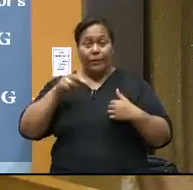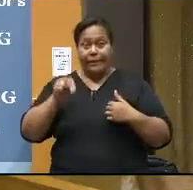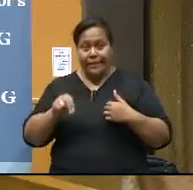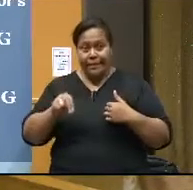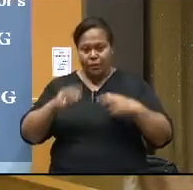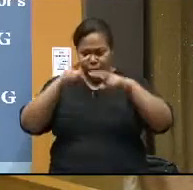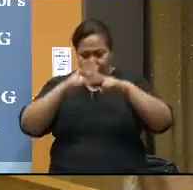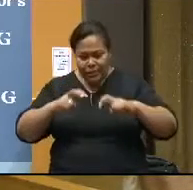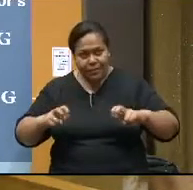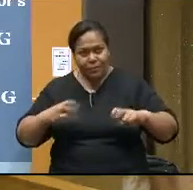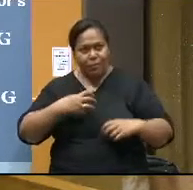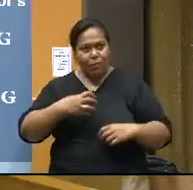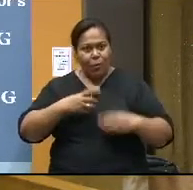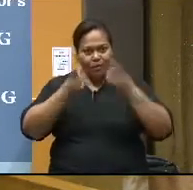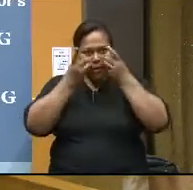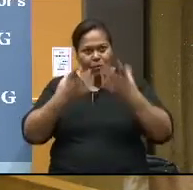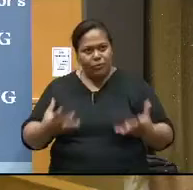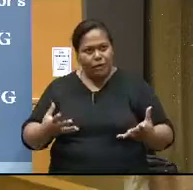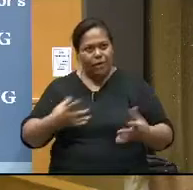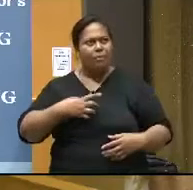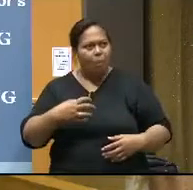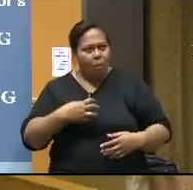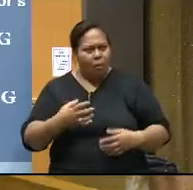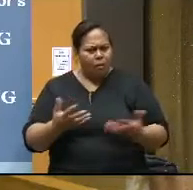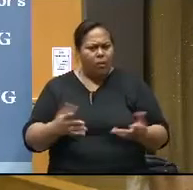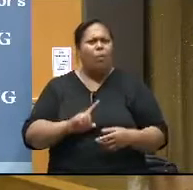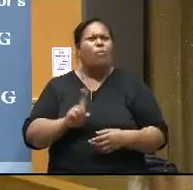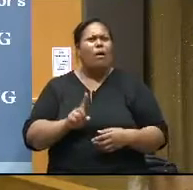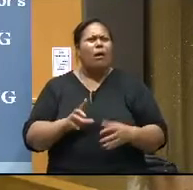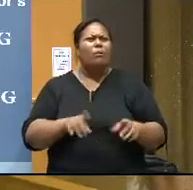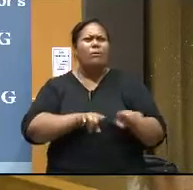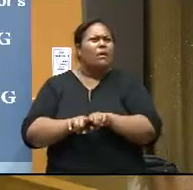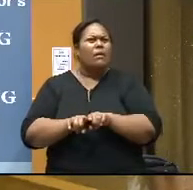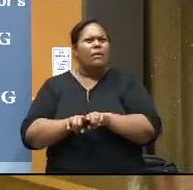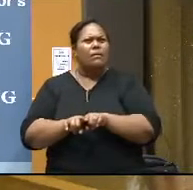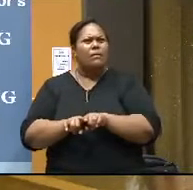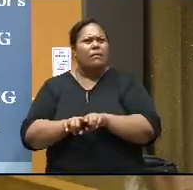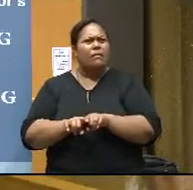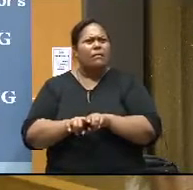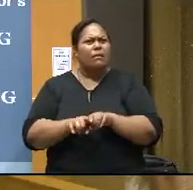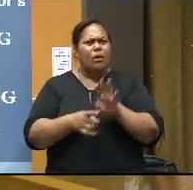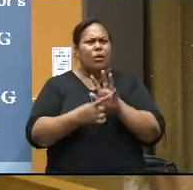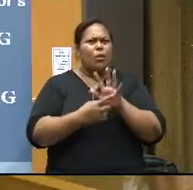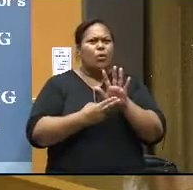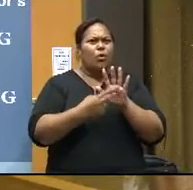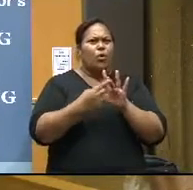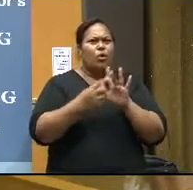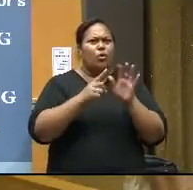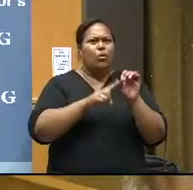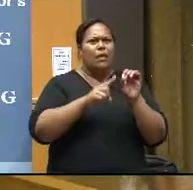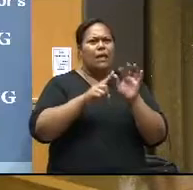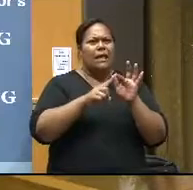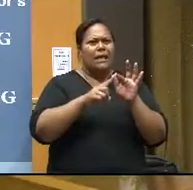to research and demonstrate what is it that we mean by uniquely Pacific, what is it